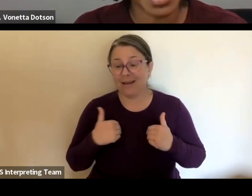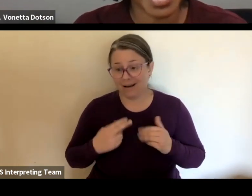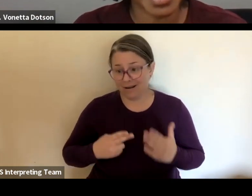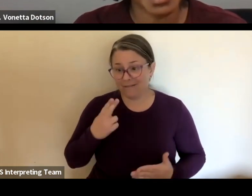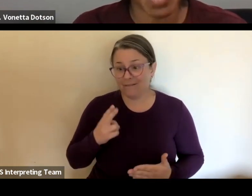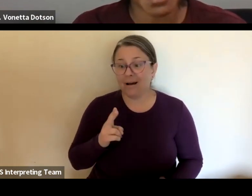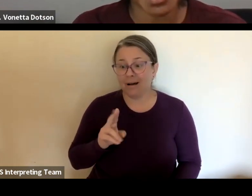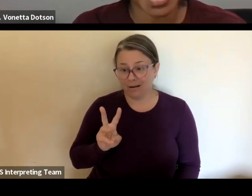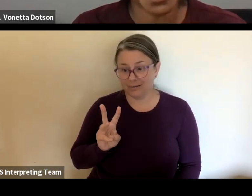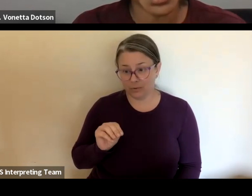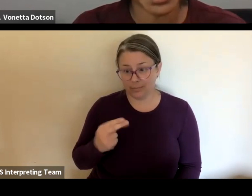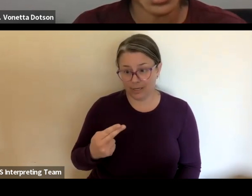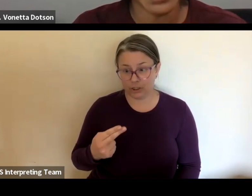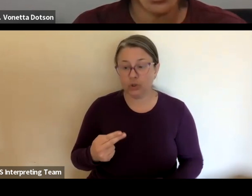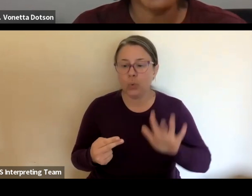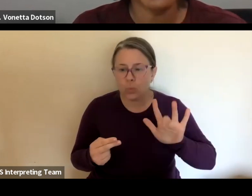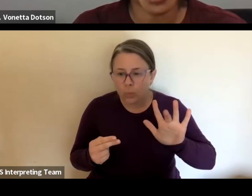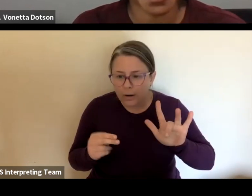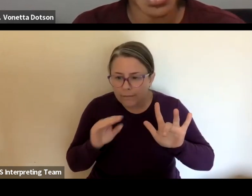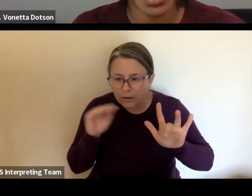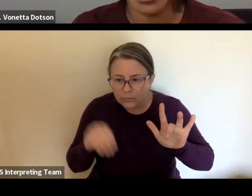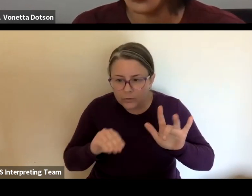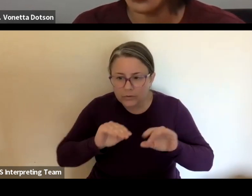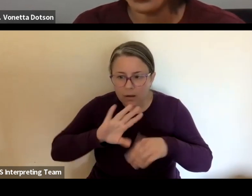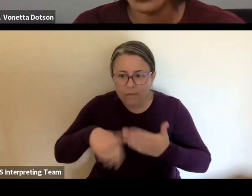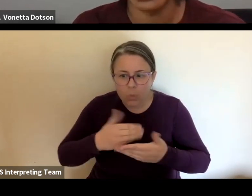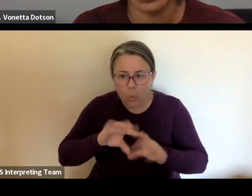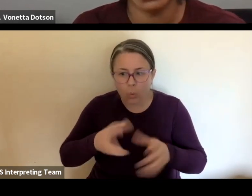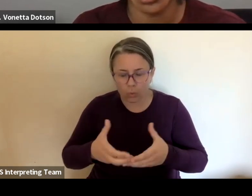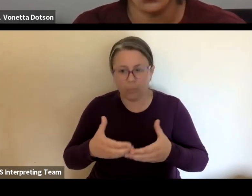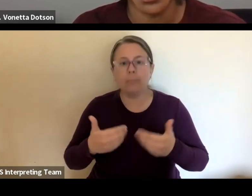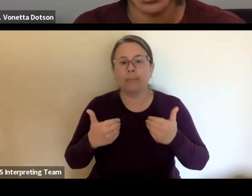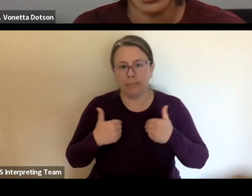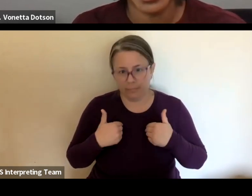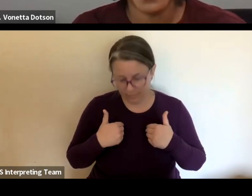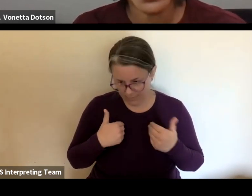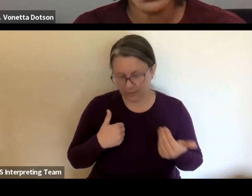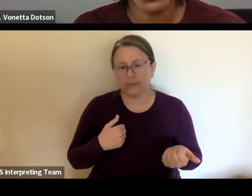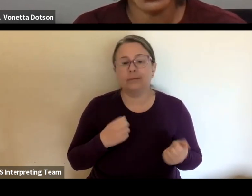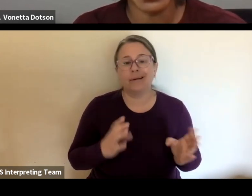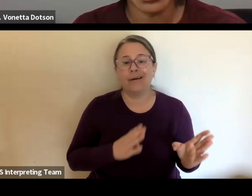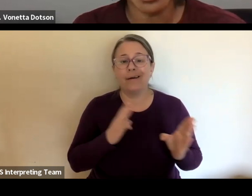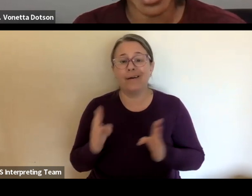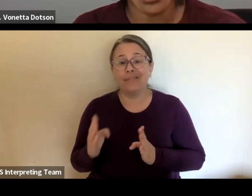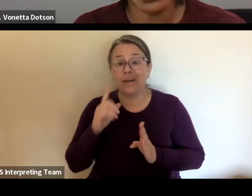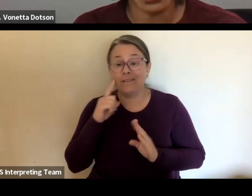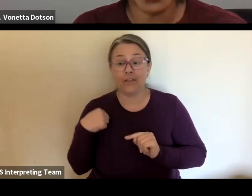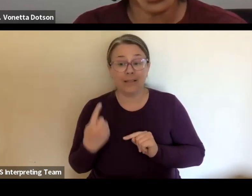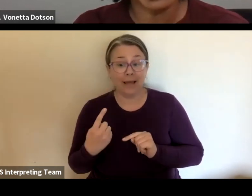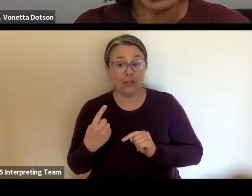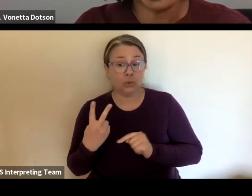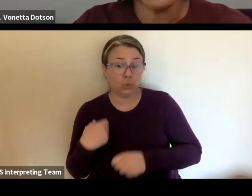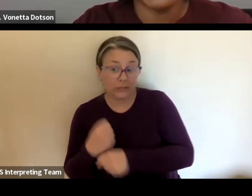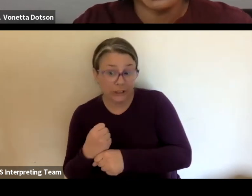in the past 2 years, plus the high white matter hyperintensities, 40%, huge, huge number. And